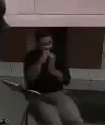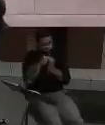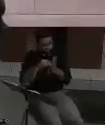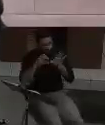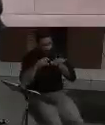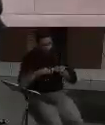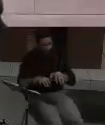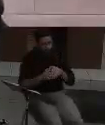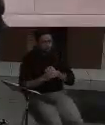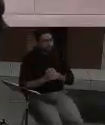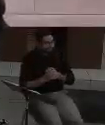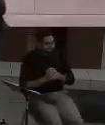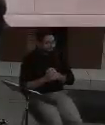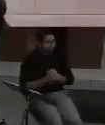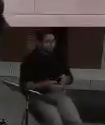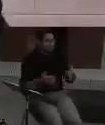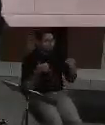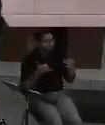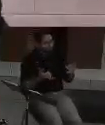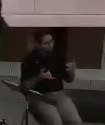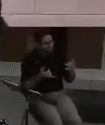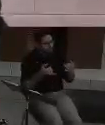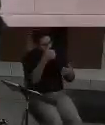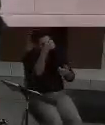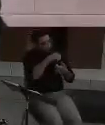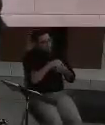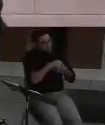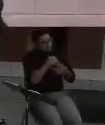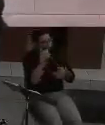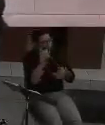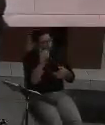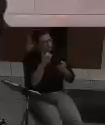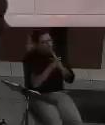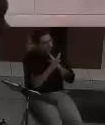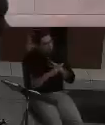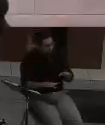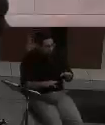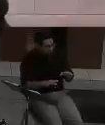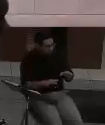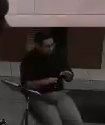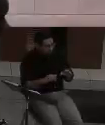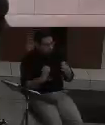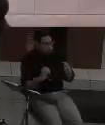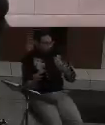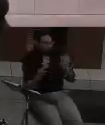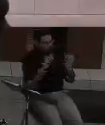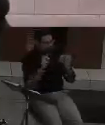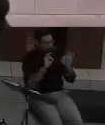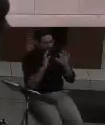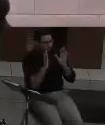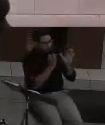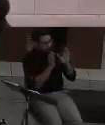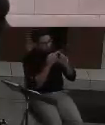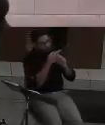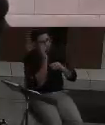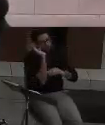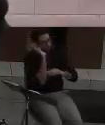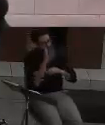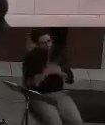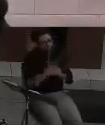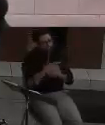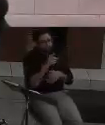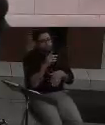we invite you now to take a moment to silence your cell phones so that we can worship without distraction today. But do check in on